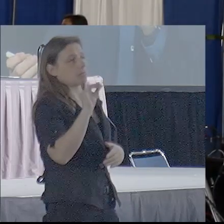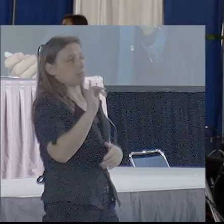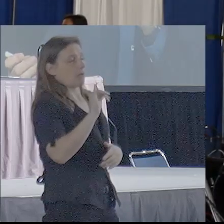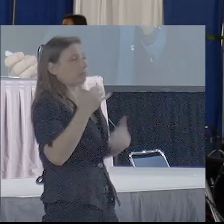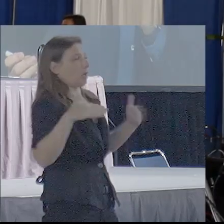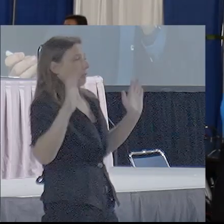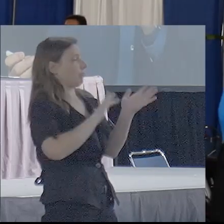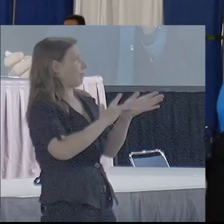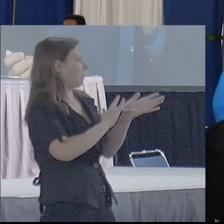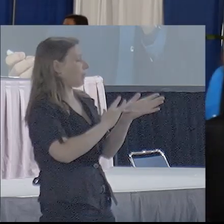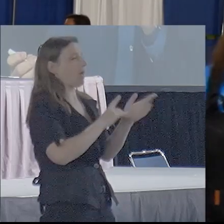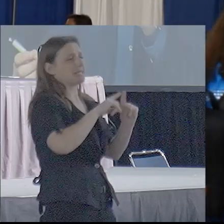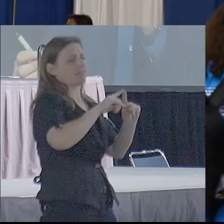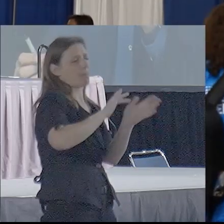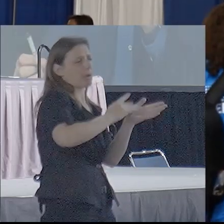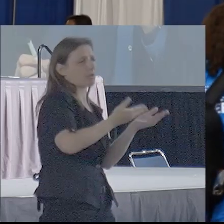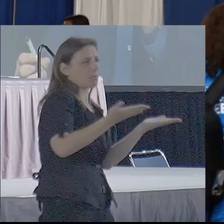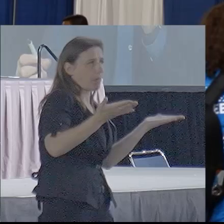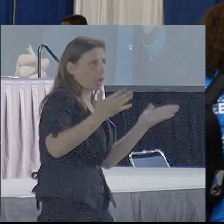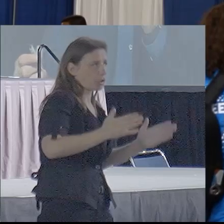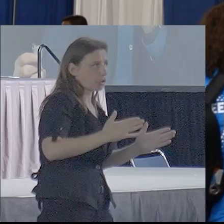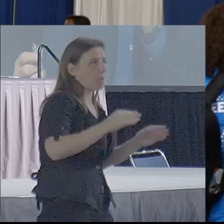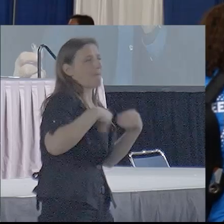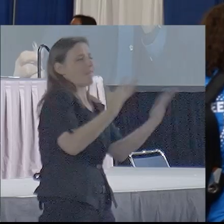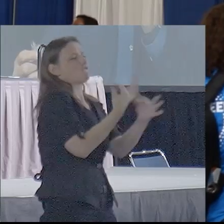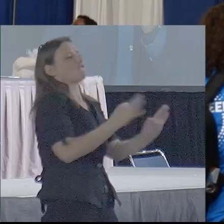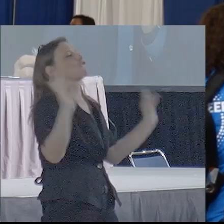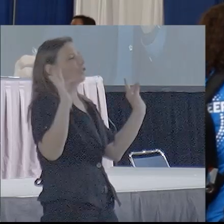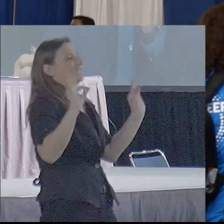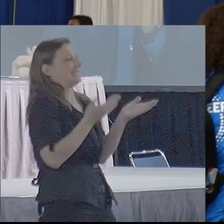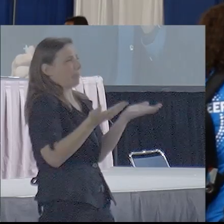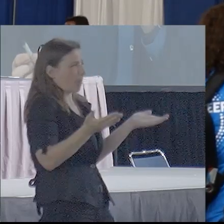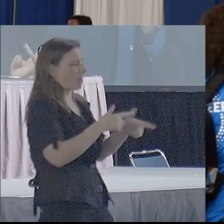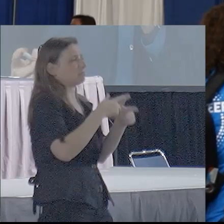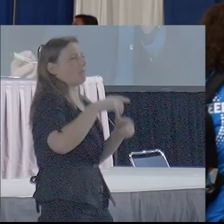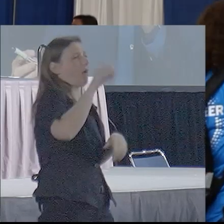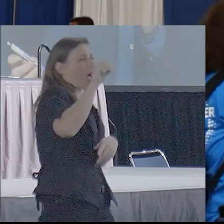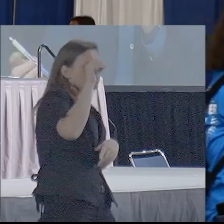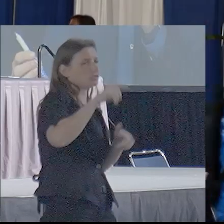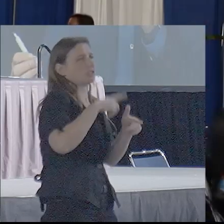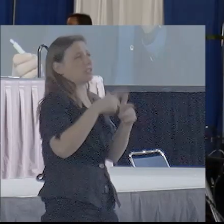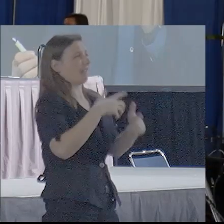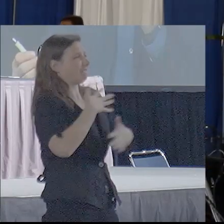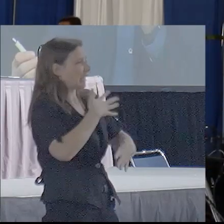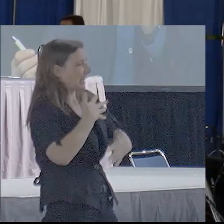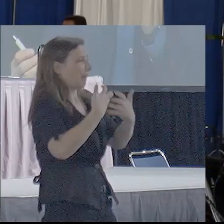of the medical suppliers provided free medical supplies, oxygen, ventilators, ventilator